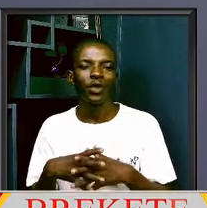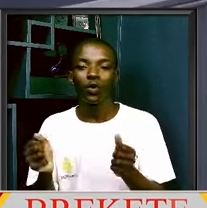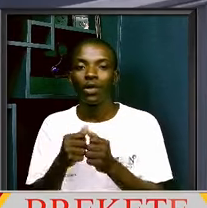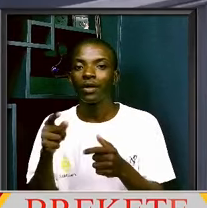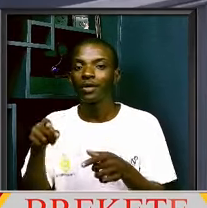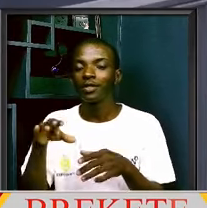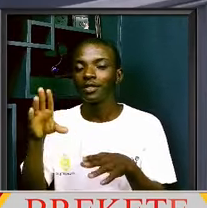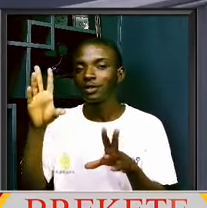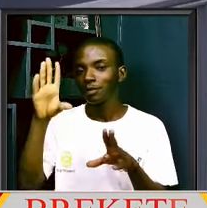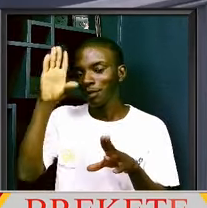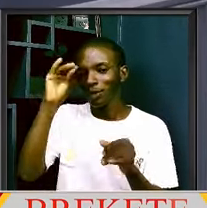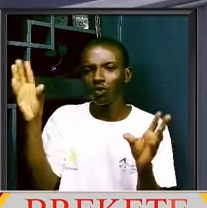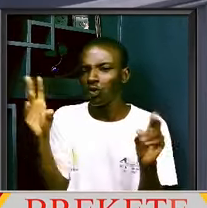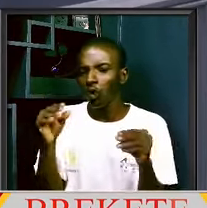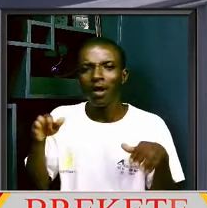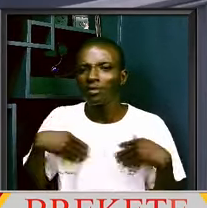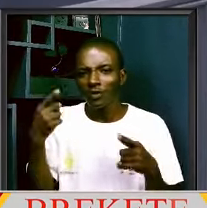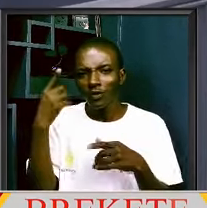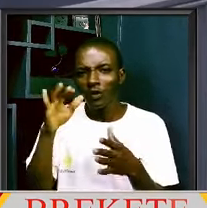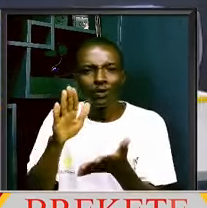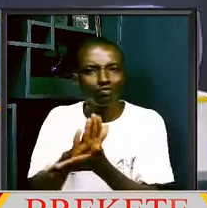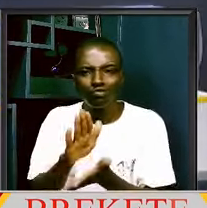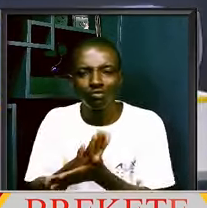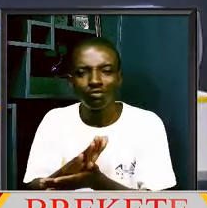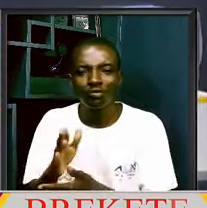Without this man, no admission. Let's appreciate you.